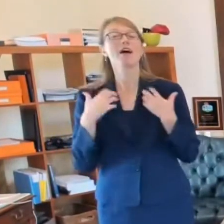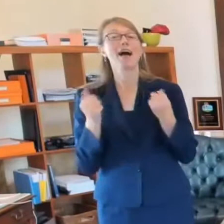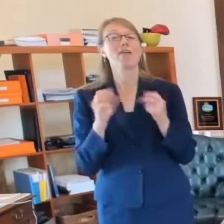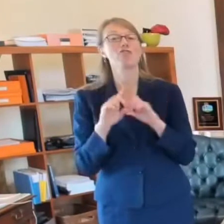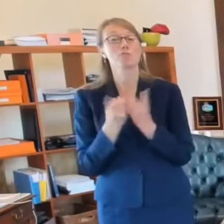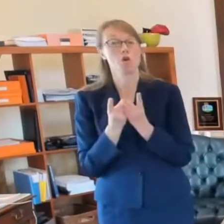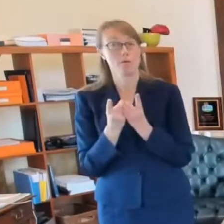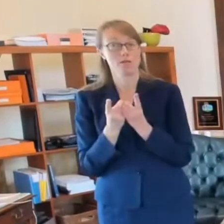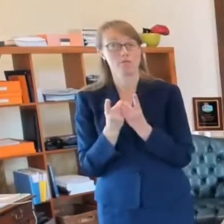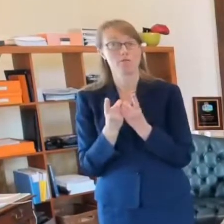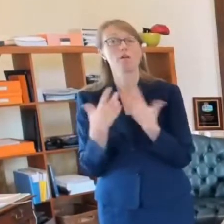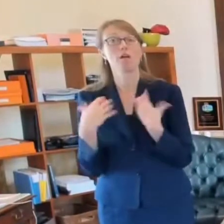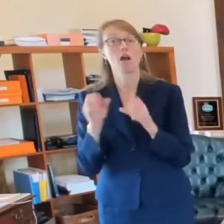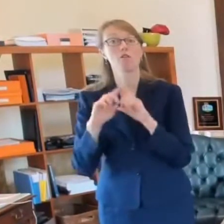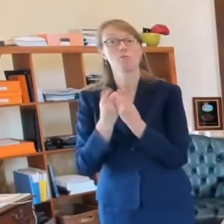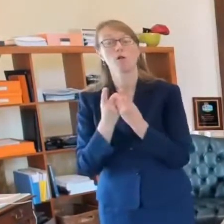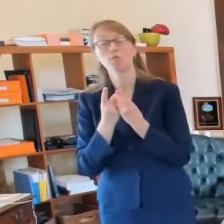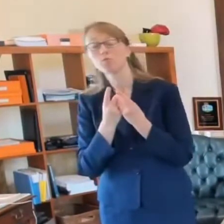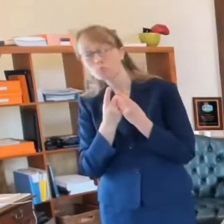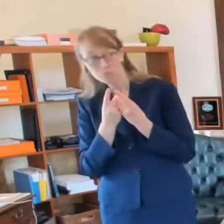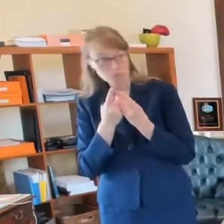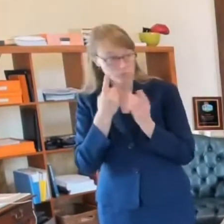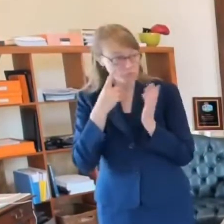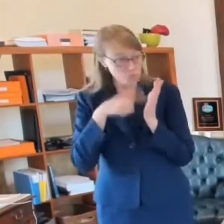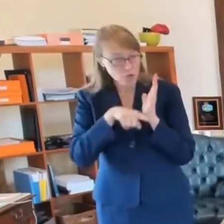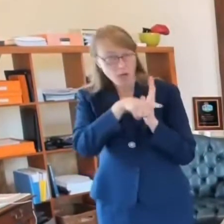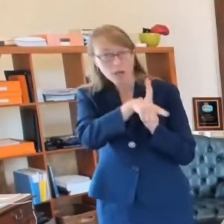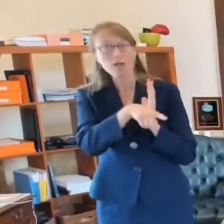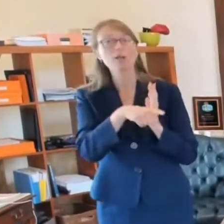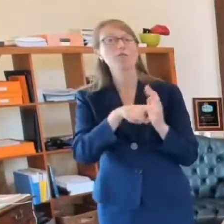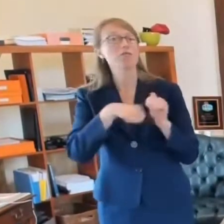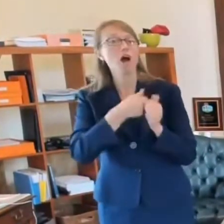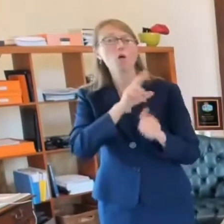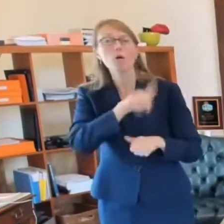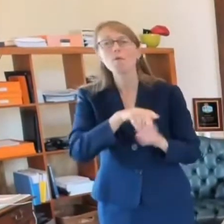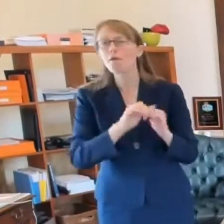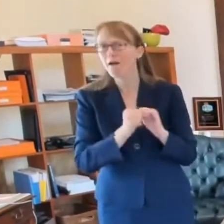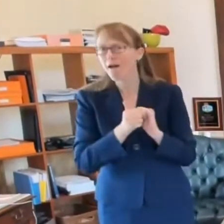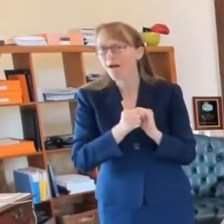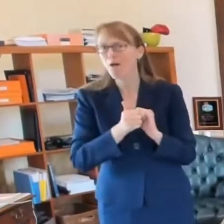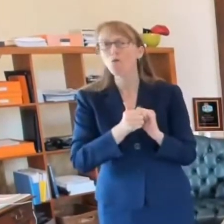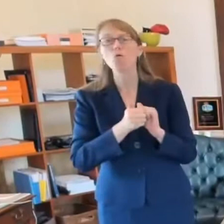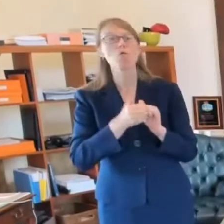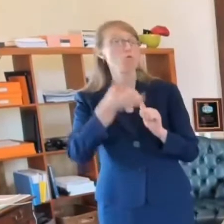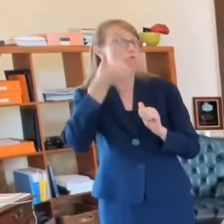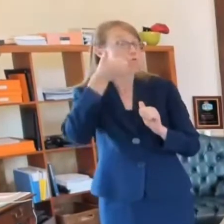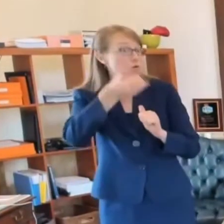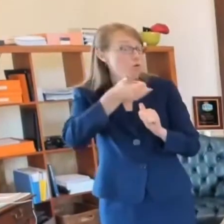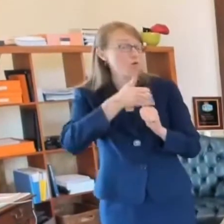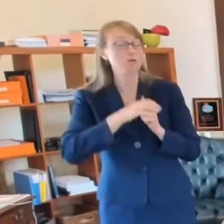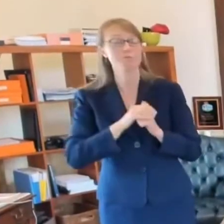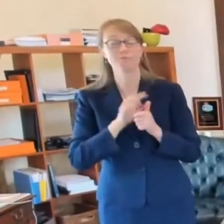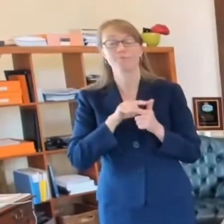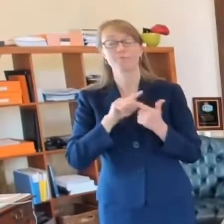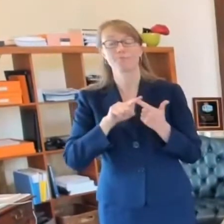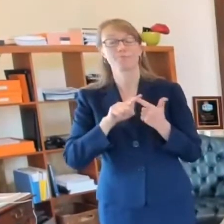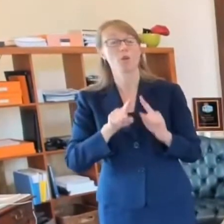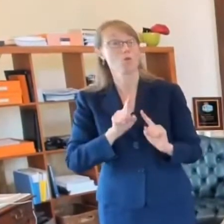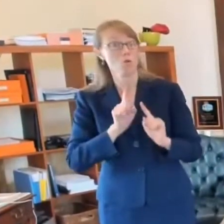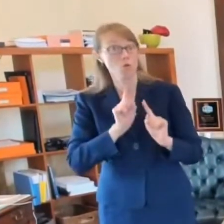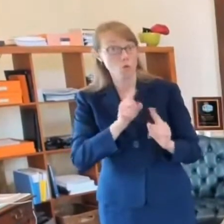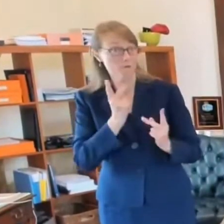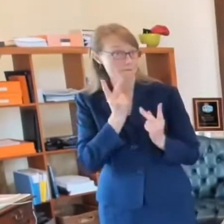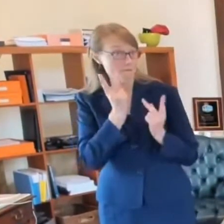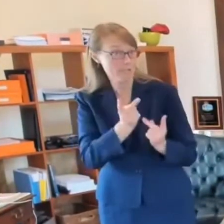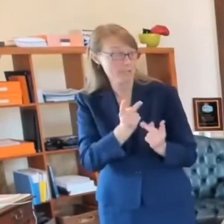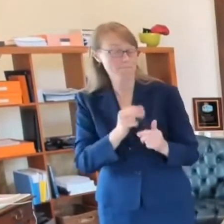is often through a telephone call, then a visit, education to that business,